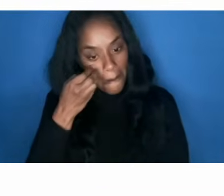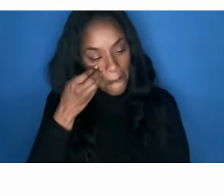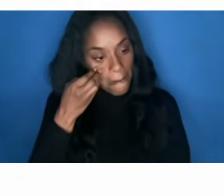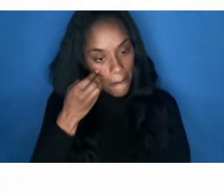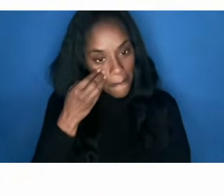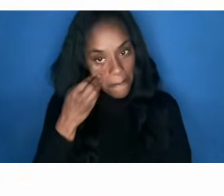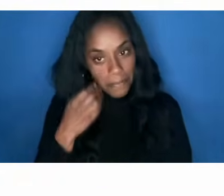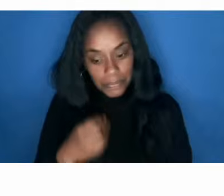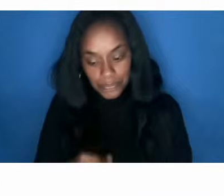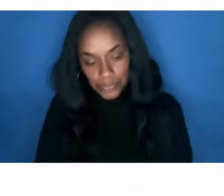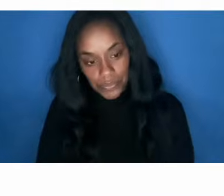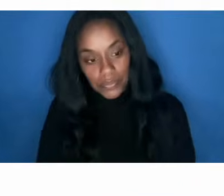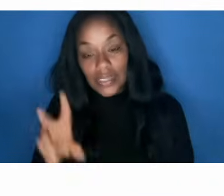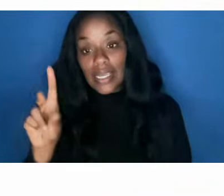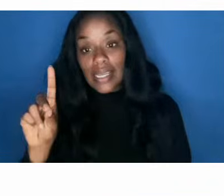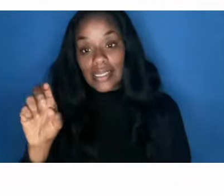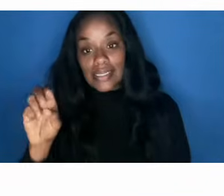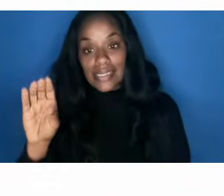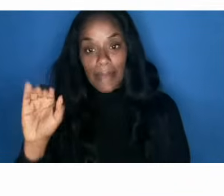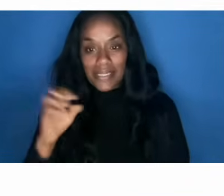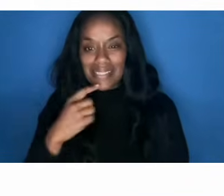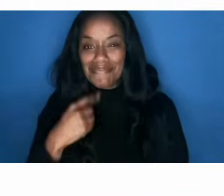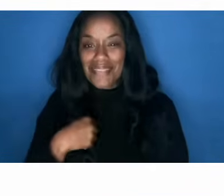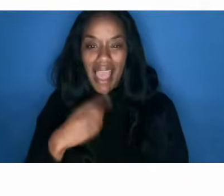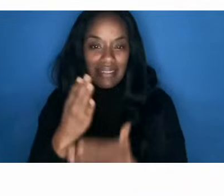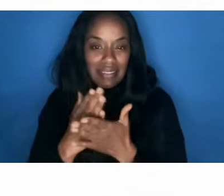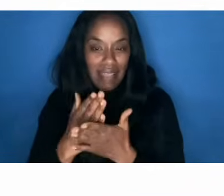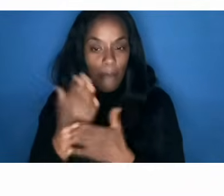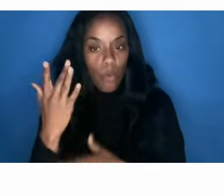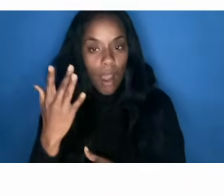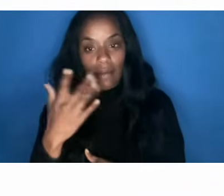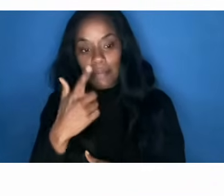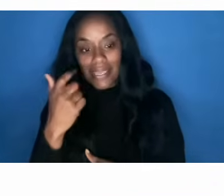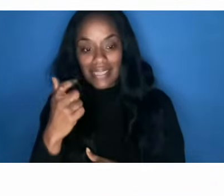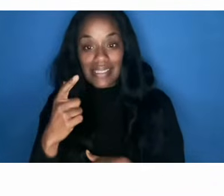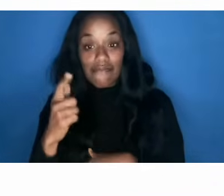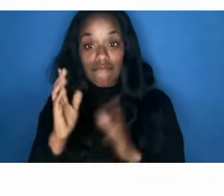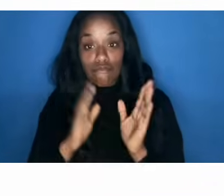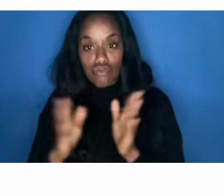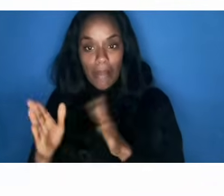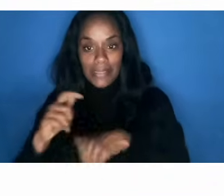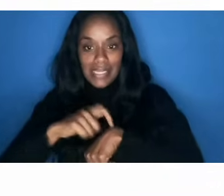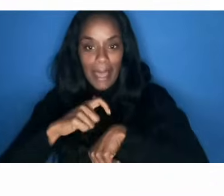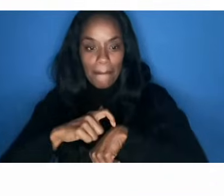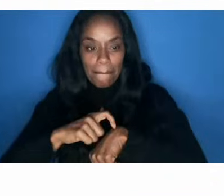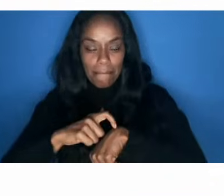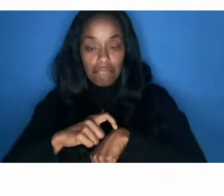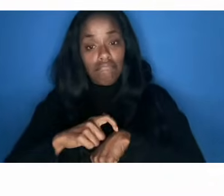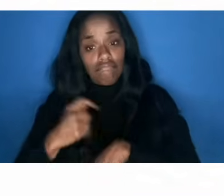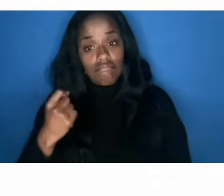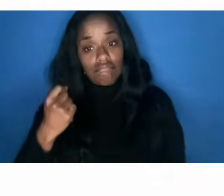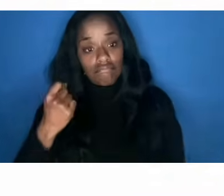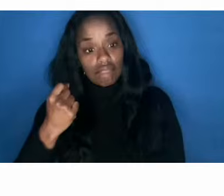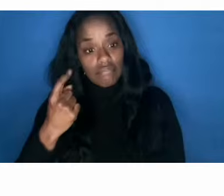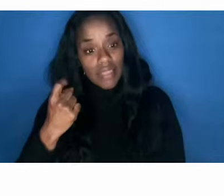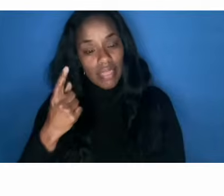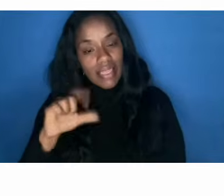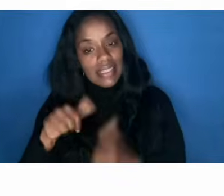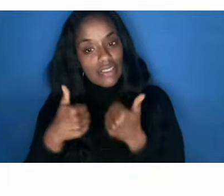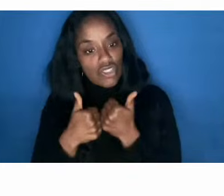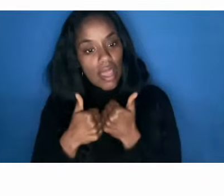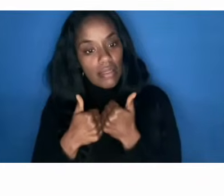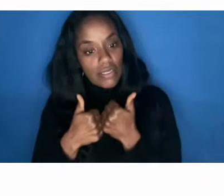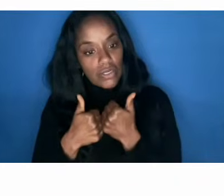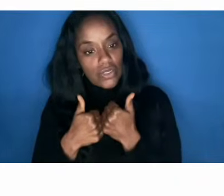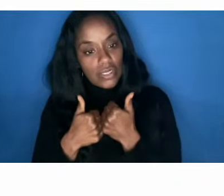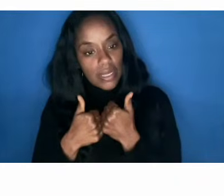Okay, so Debbie says, I stopped because of time with prepping. I could see how that could also be challenging to